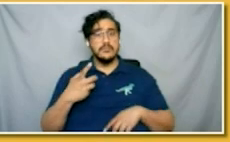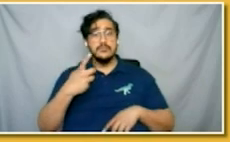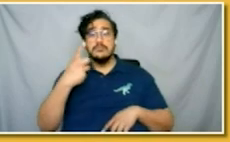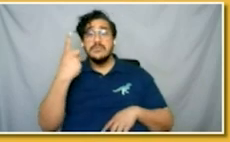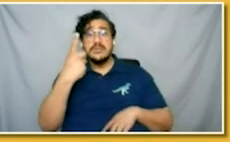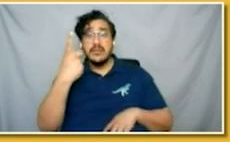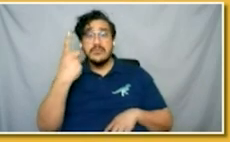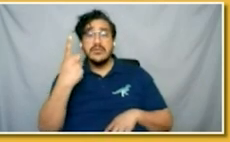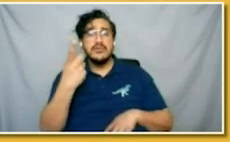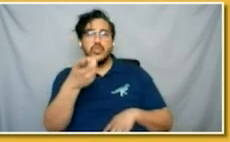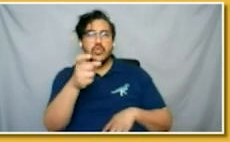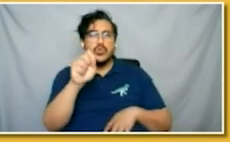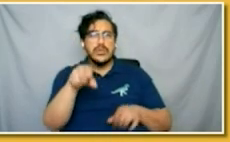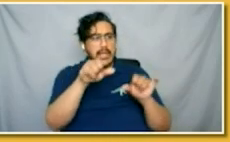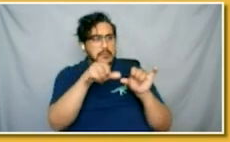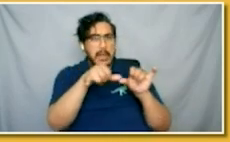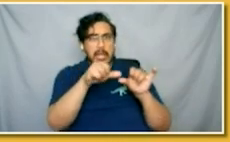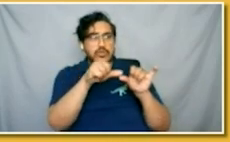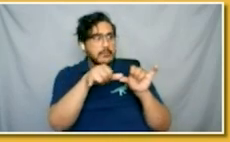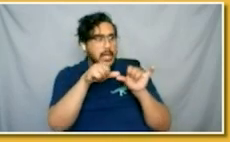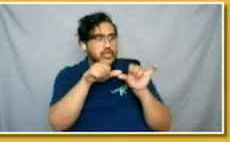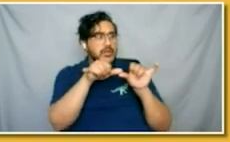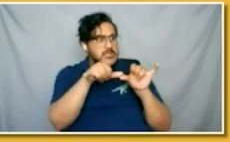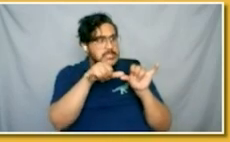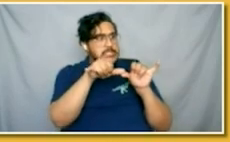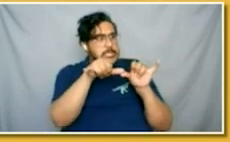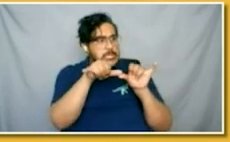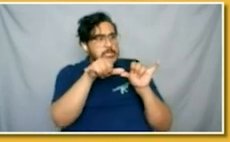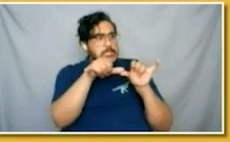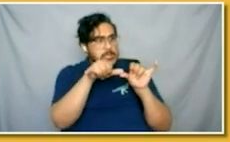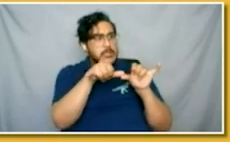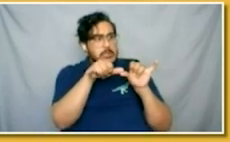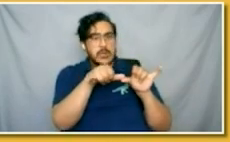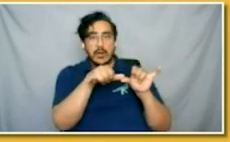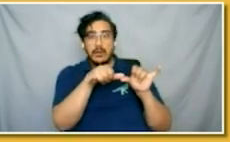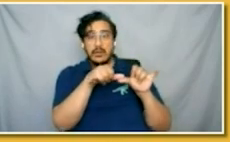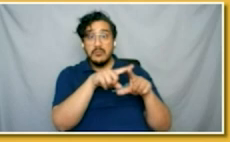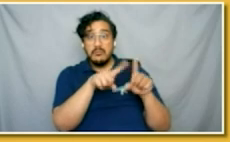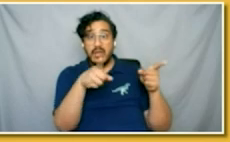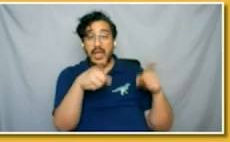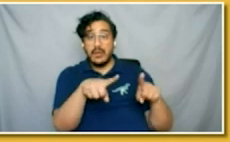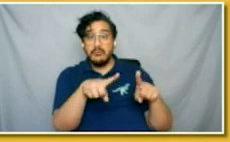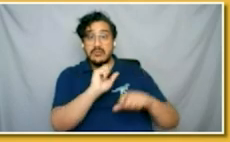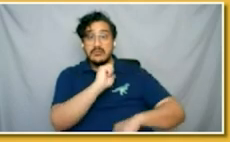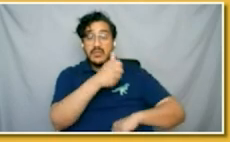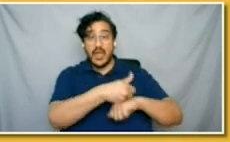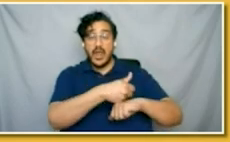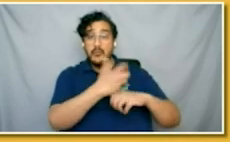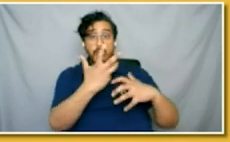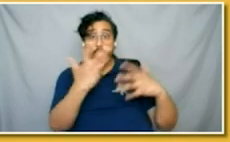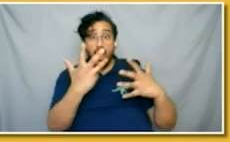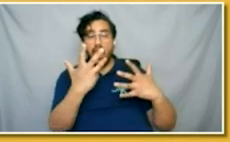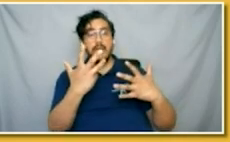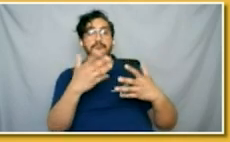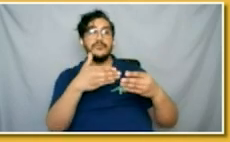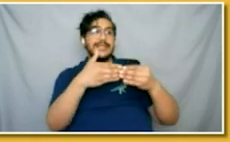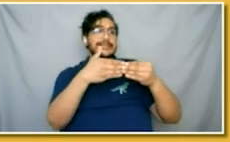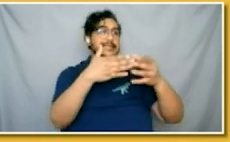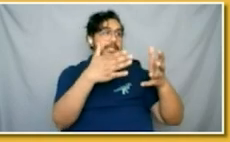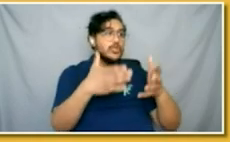create a structure where at the highest levels, whether it's DeJoy